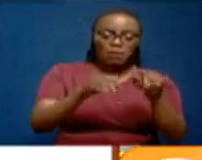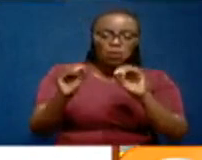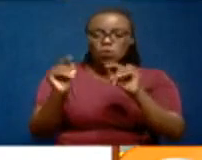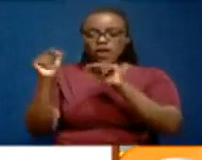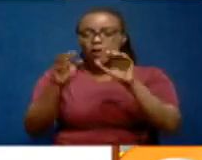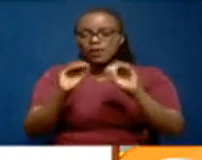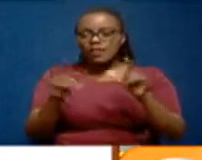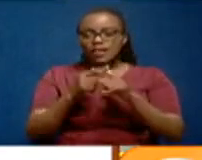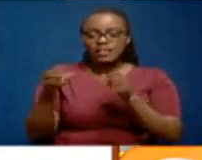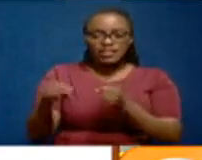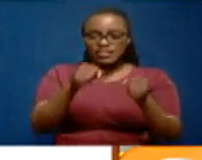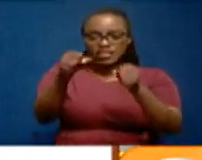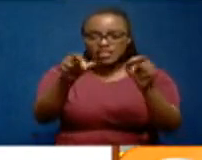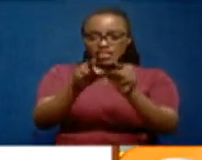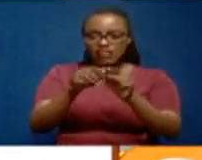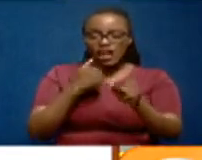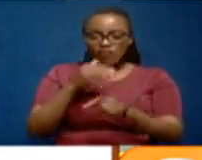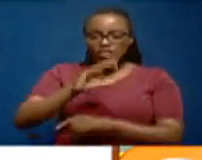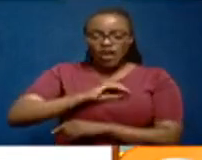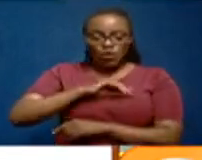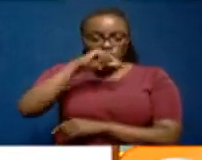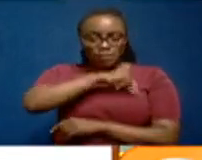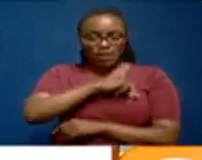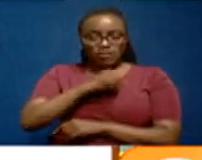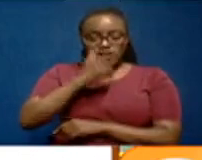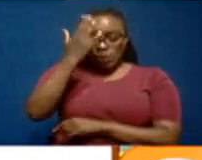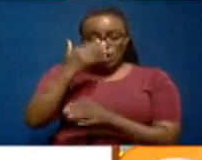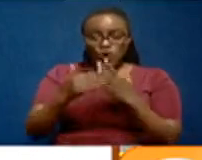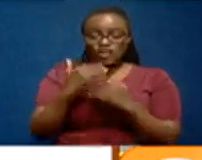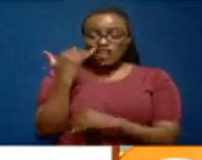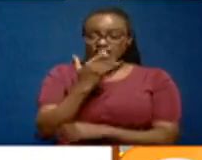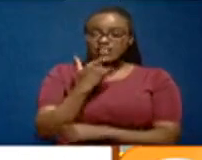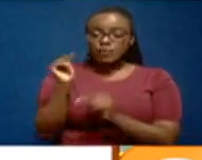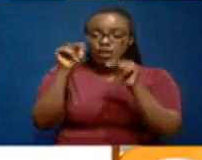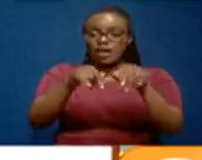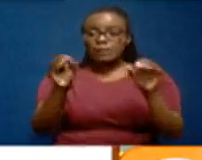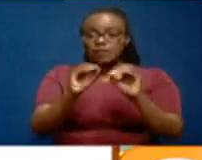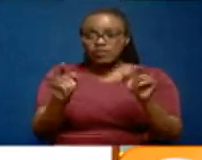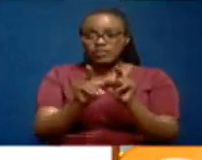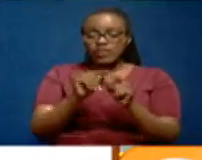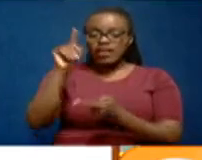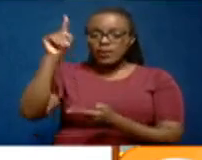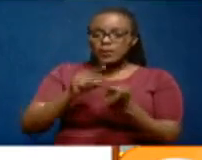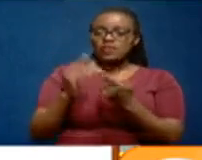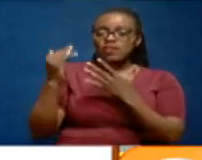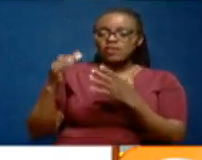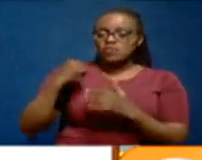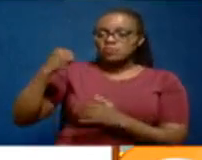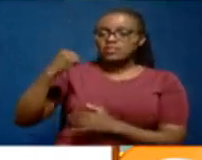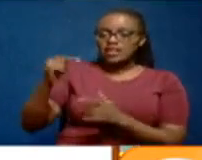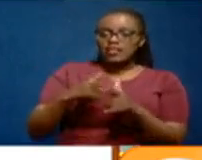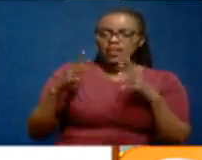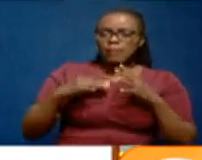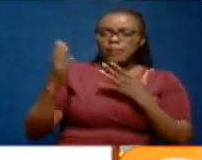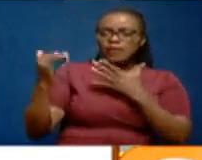attend, that's a strategy. It has its own benefits. Because what Regathe did by saying he will not attend is to lower the expectations on his side. Then